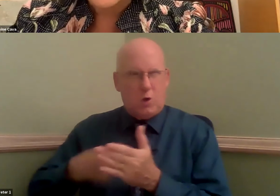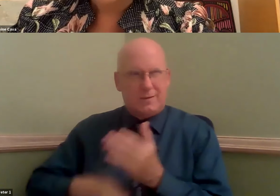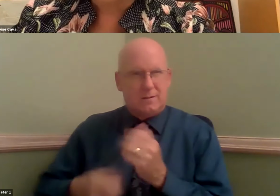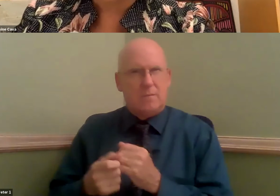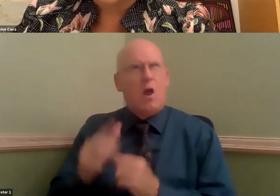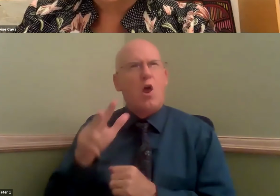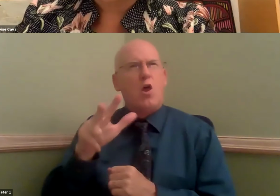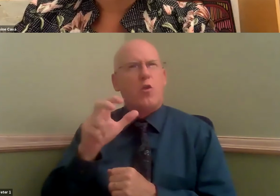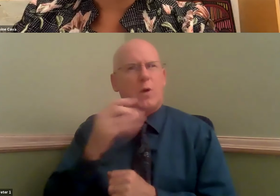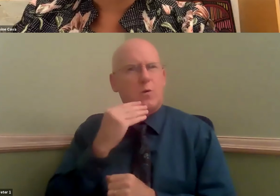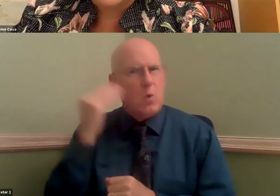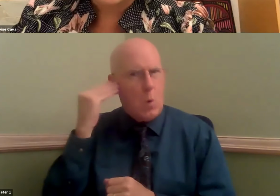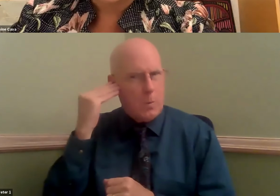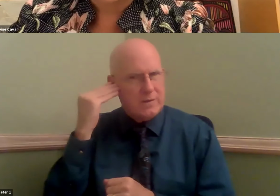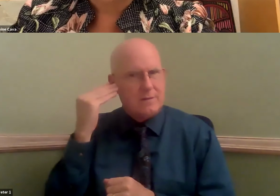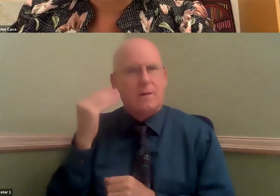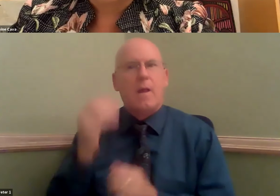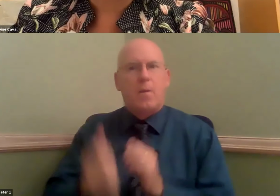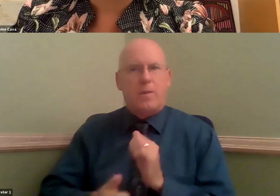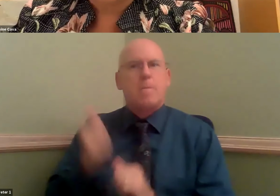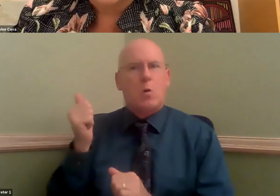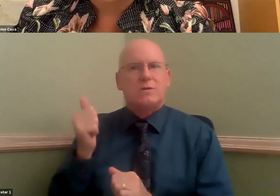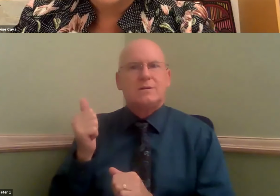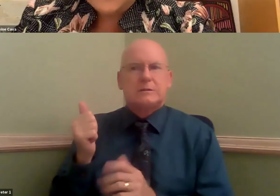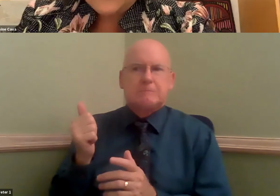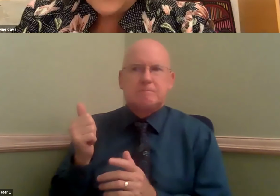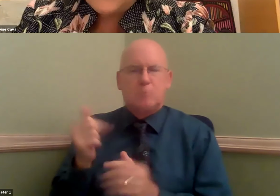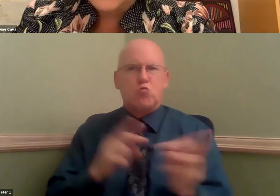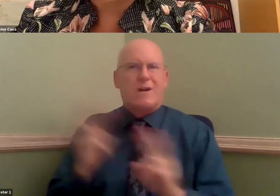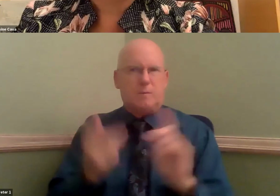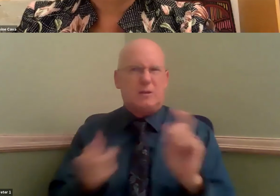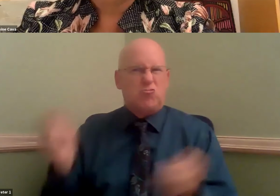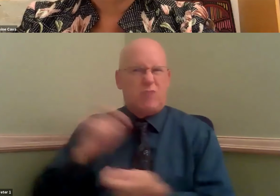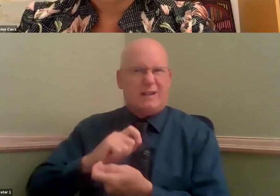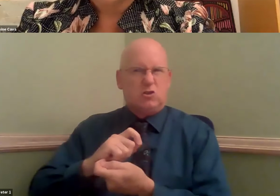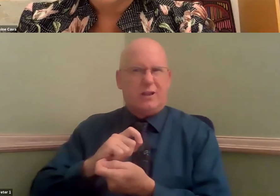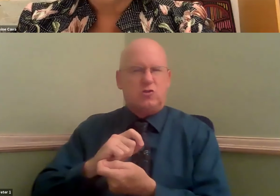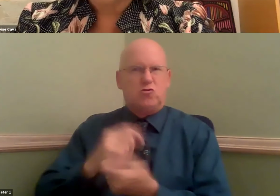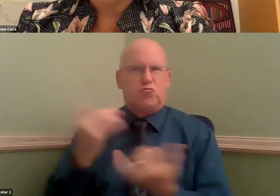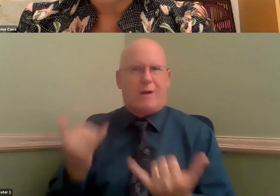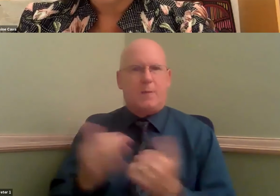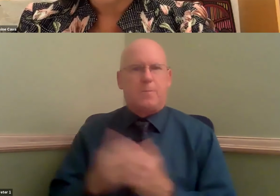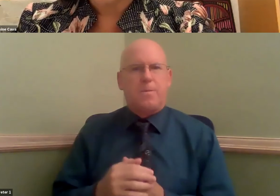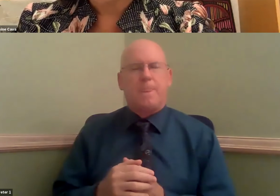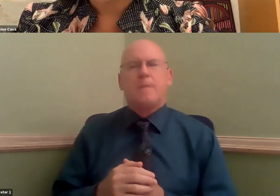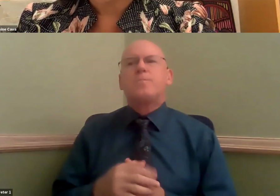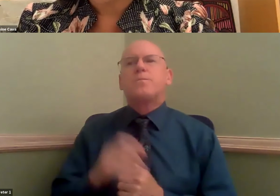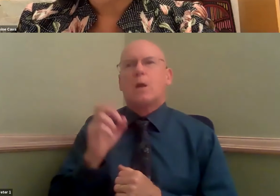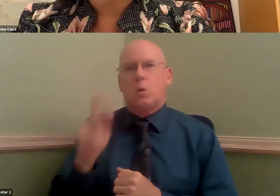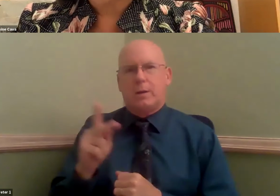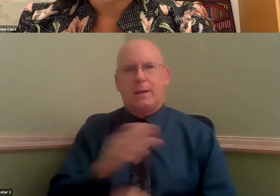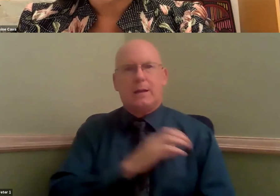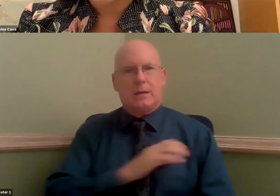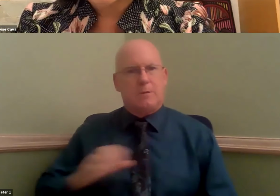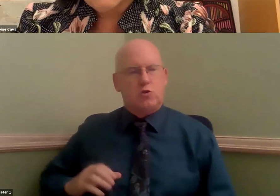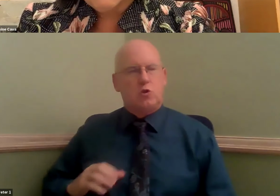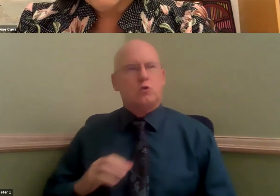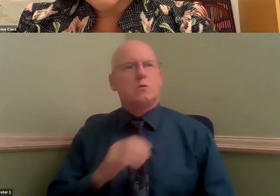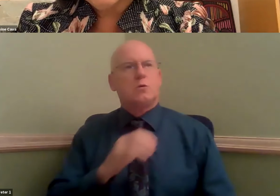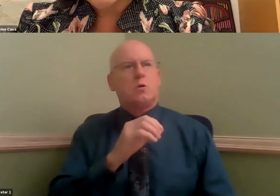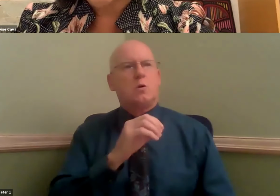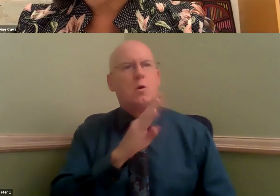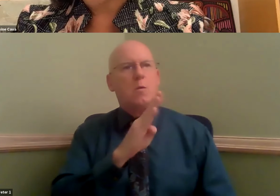homes that are the ones that are most susceptible and ready to be converted immediately. Okay, Mr. Bovo, and you. I think it